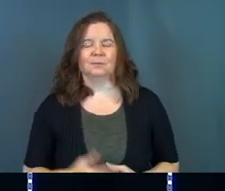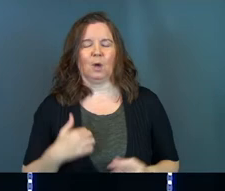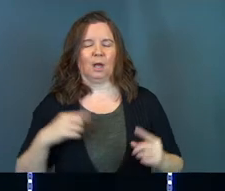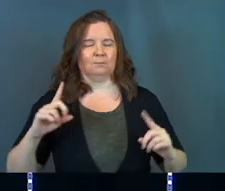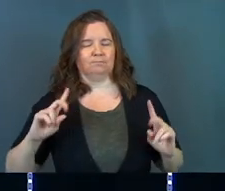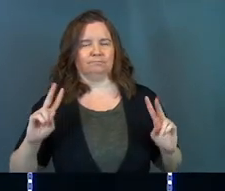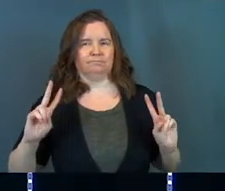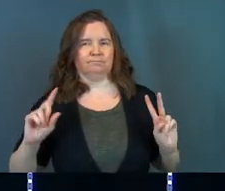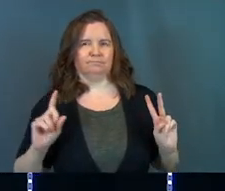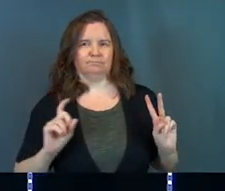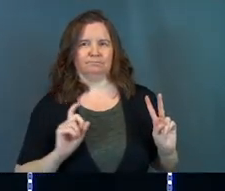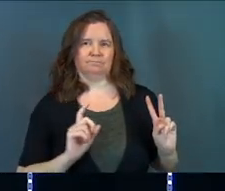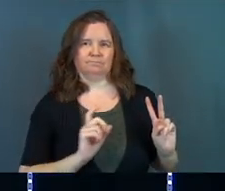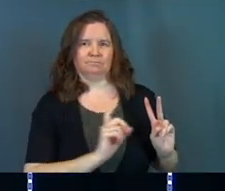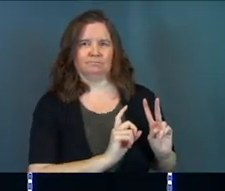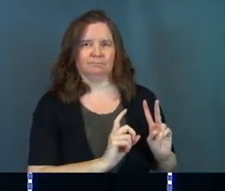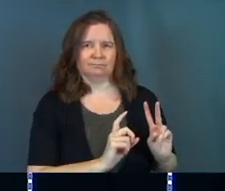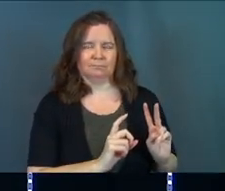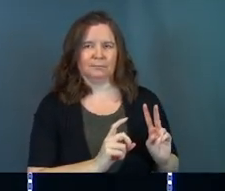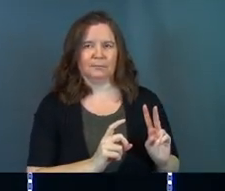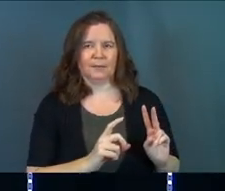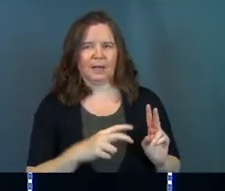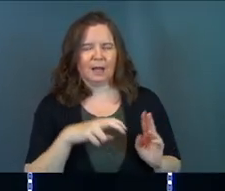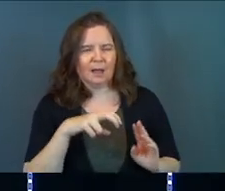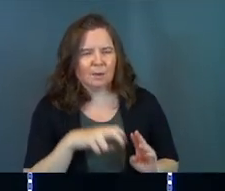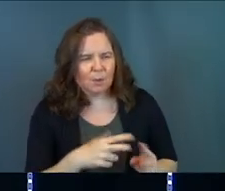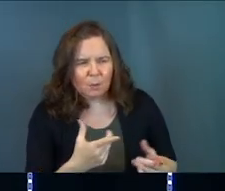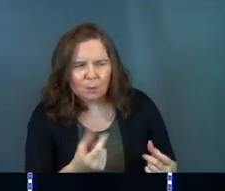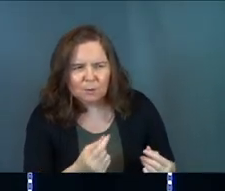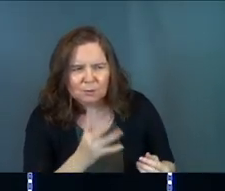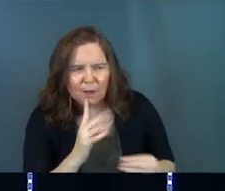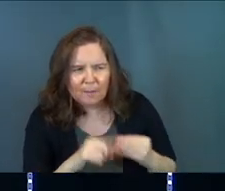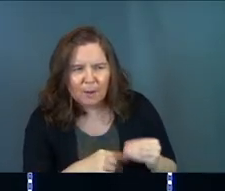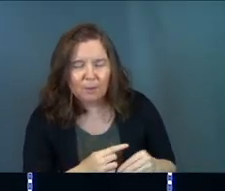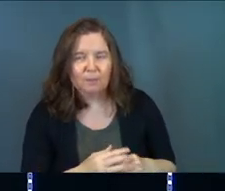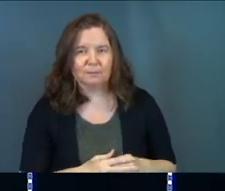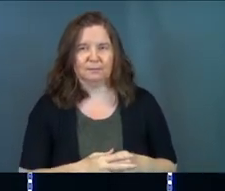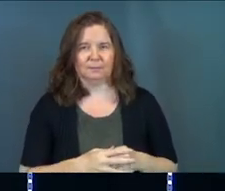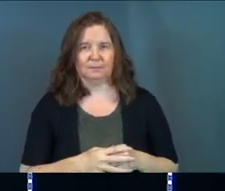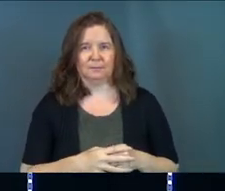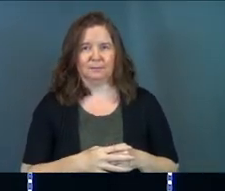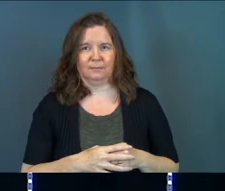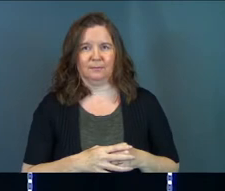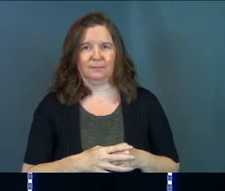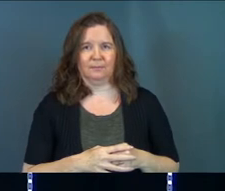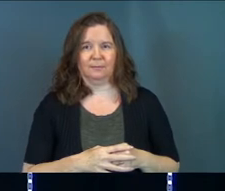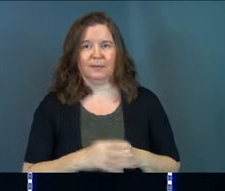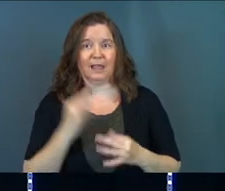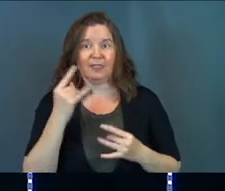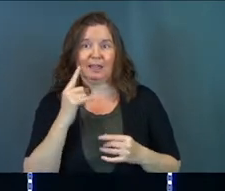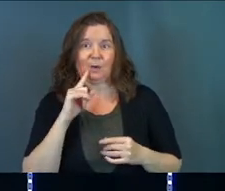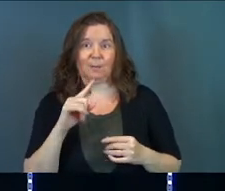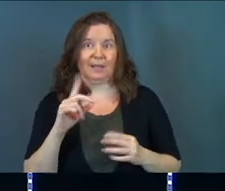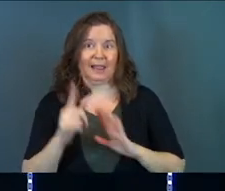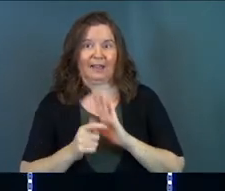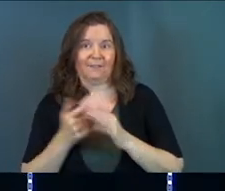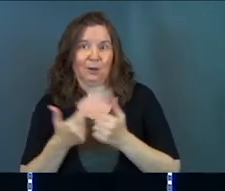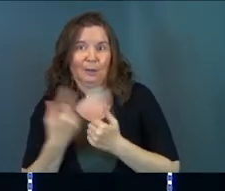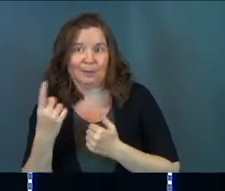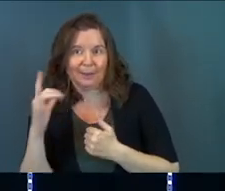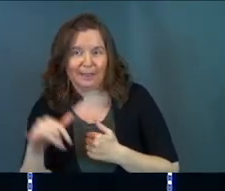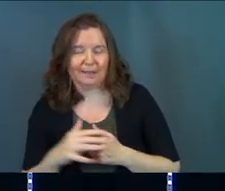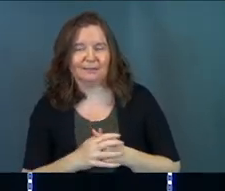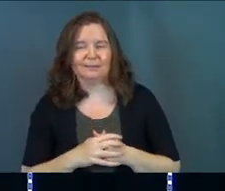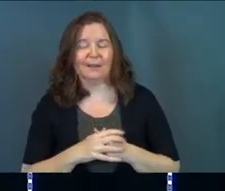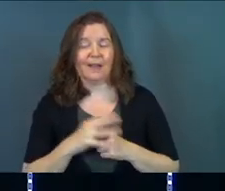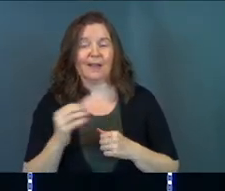You know, so I walk up and bend down like, what are you guys talking about? Thinking it's going to be like video games or something